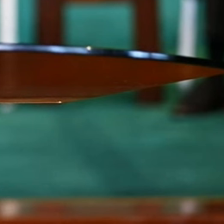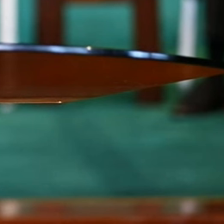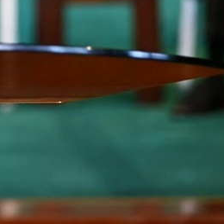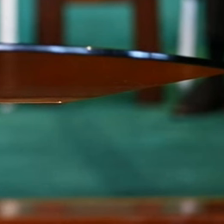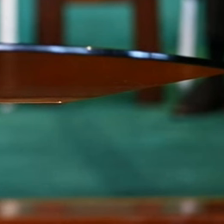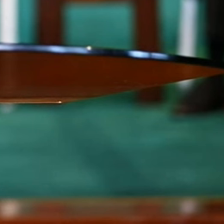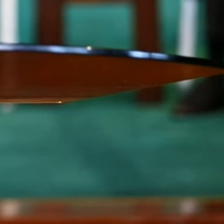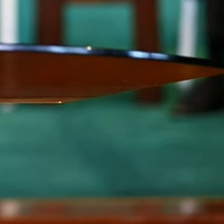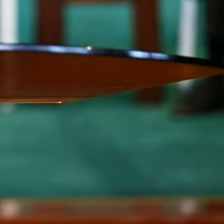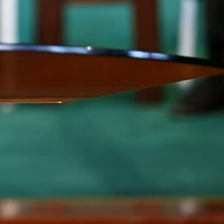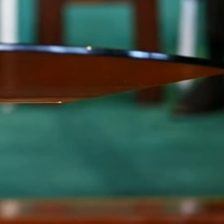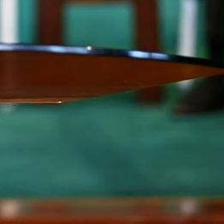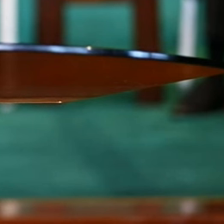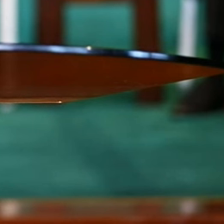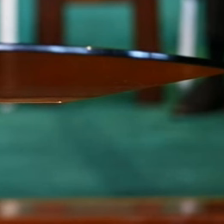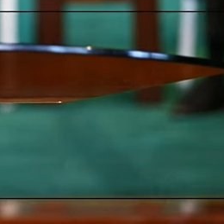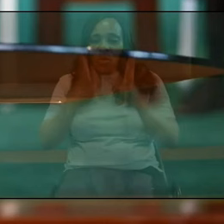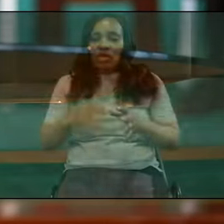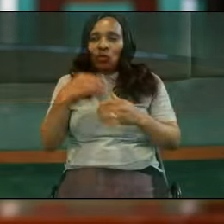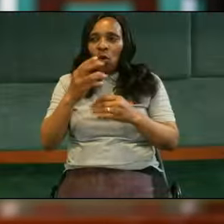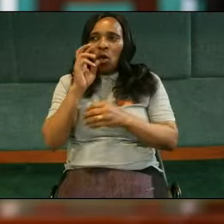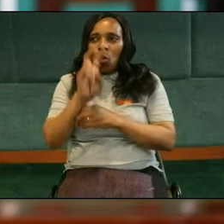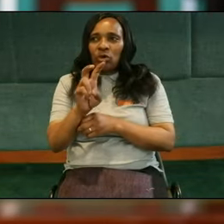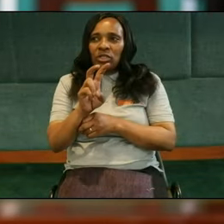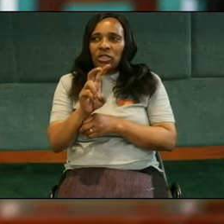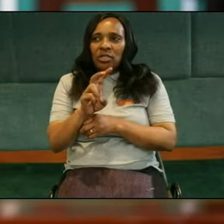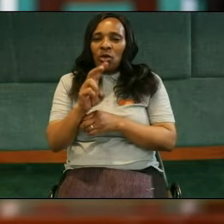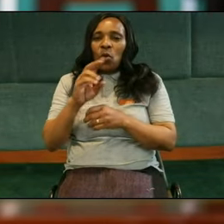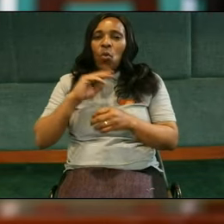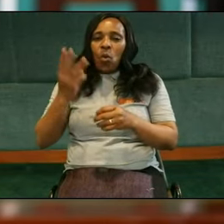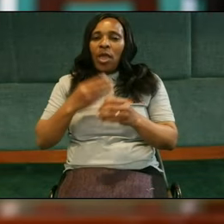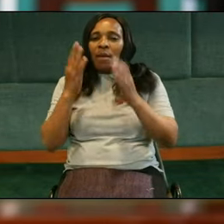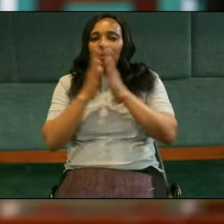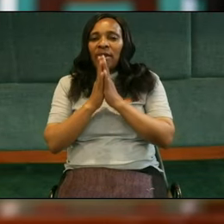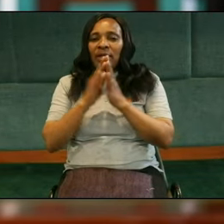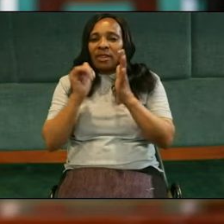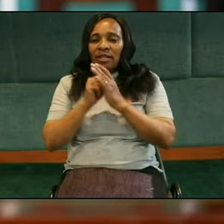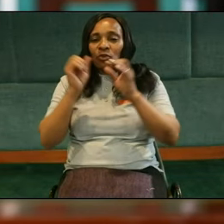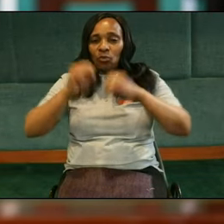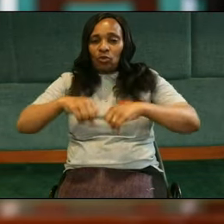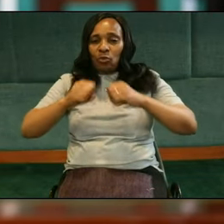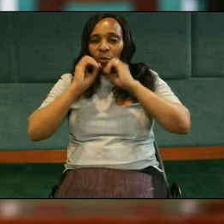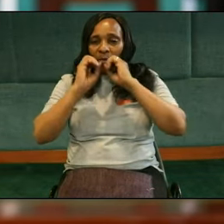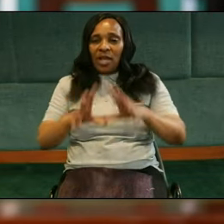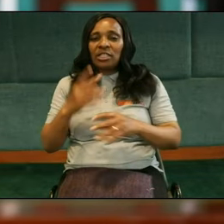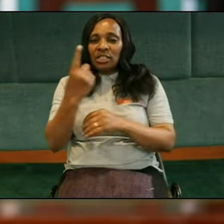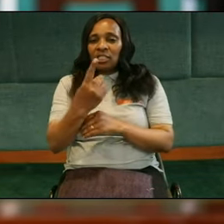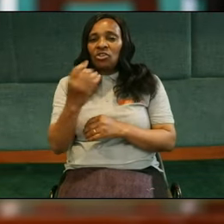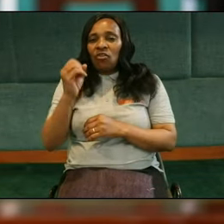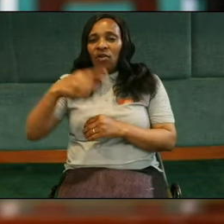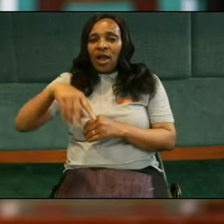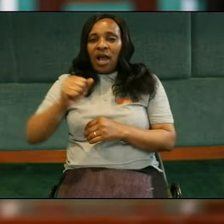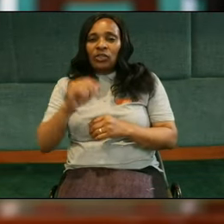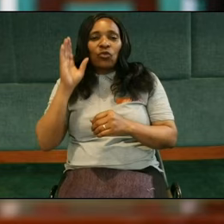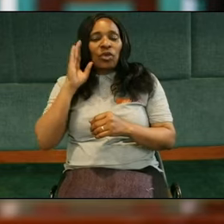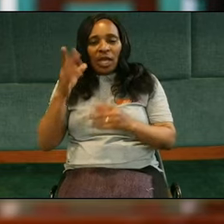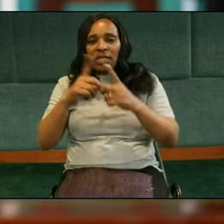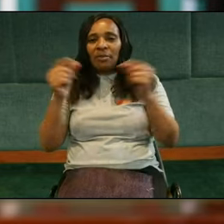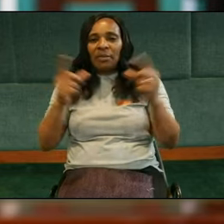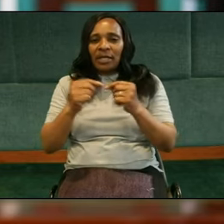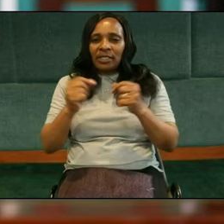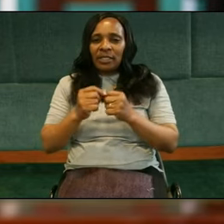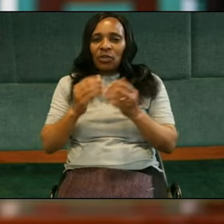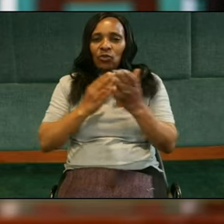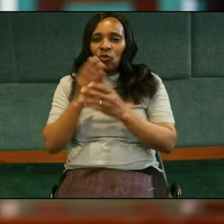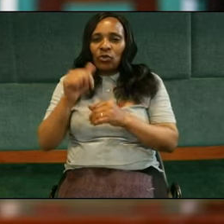the viewers who are watching this lesson. We pray that you may be able to bless everyone who may be able to hear the message. We